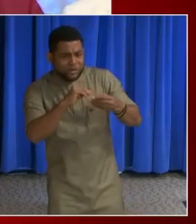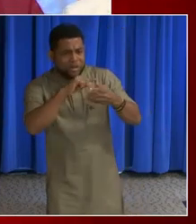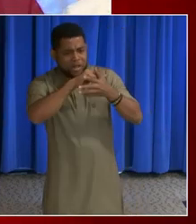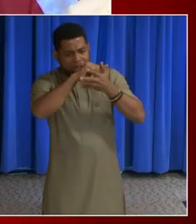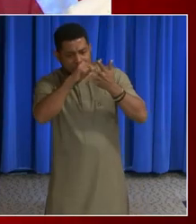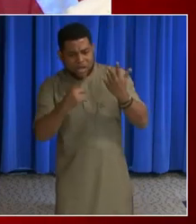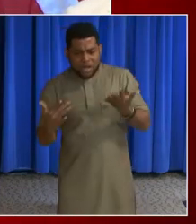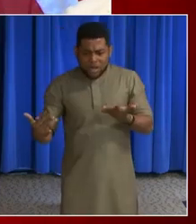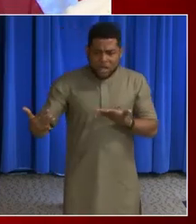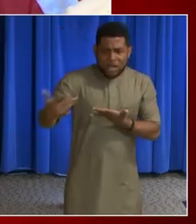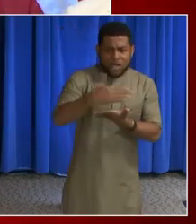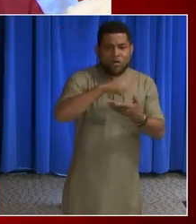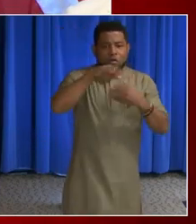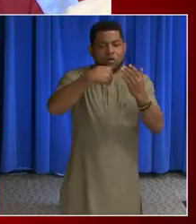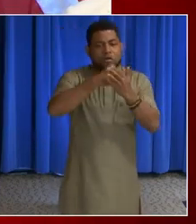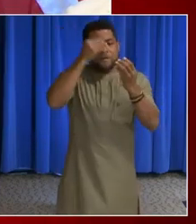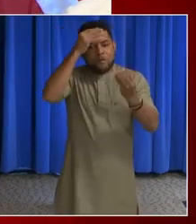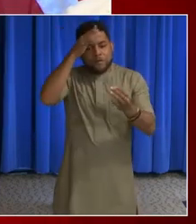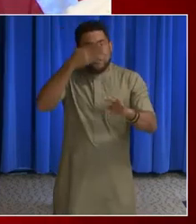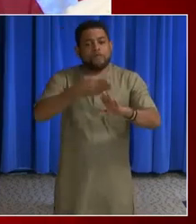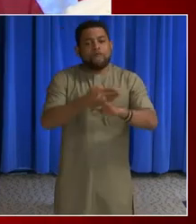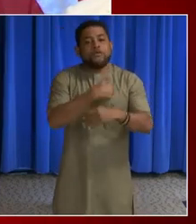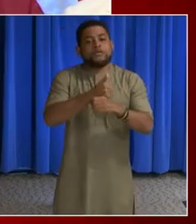their determination about whether or not this is